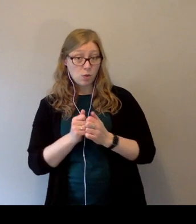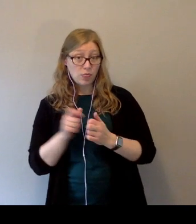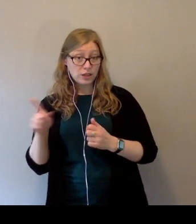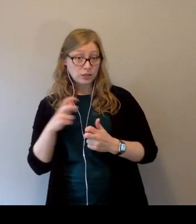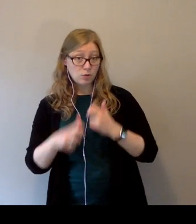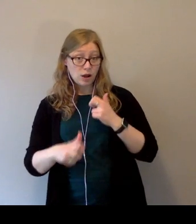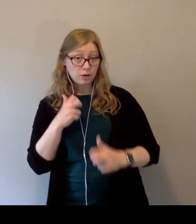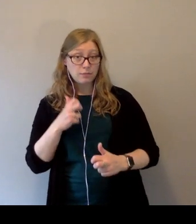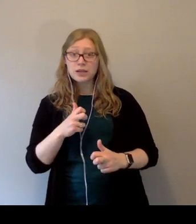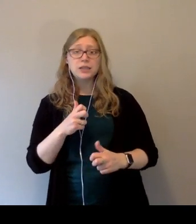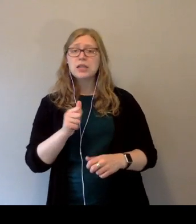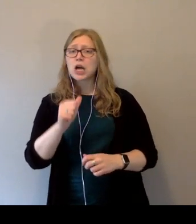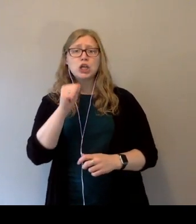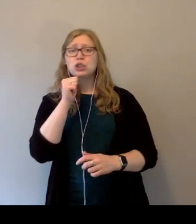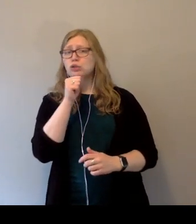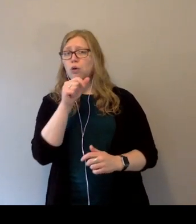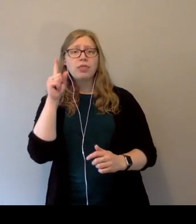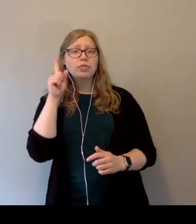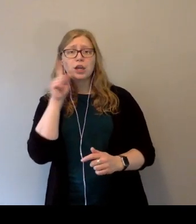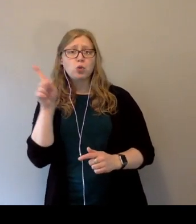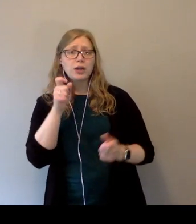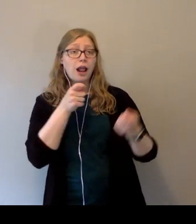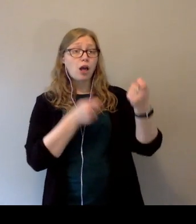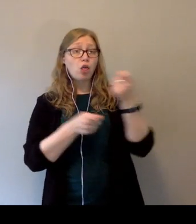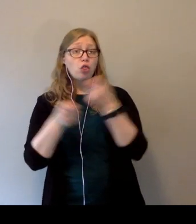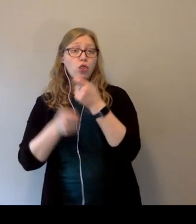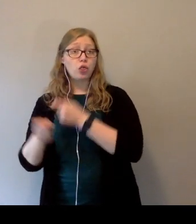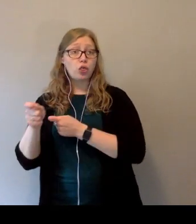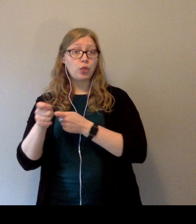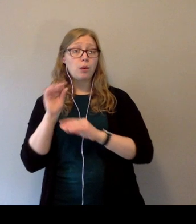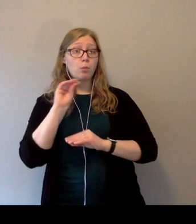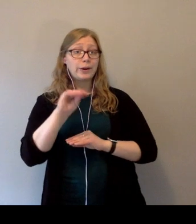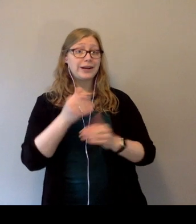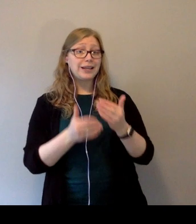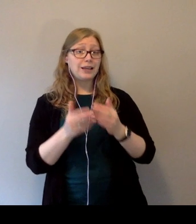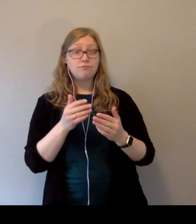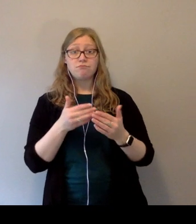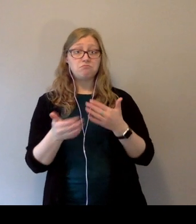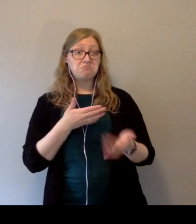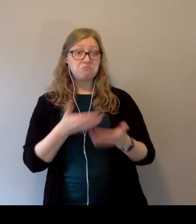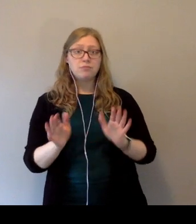think that these are interchangeable. These are not going to give you the same answers.